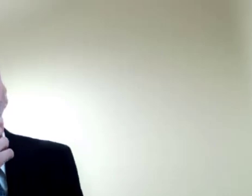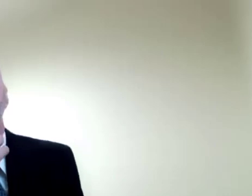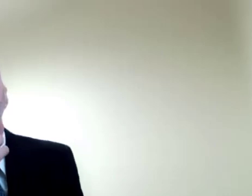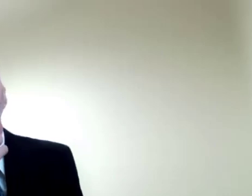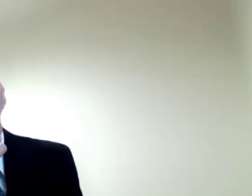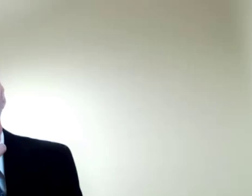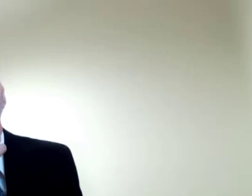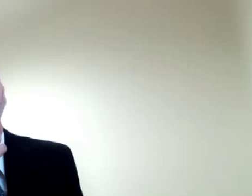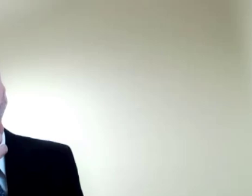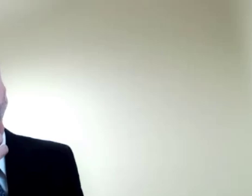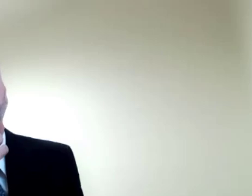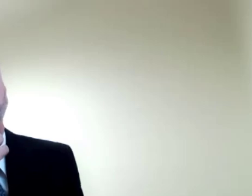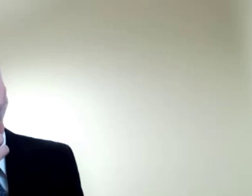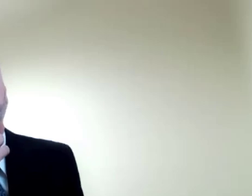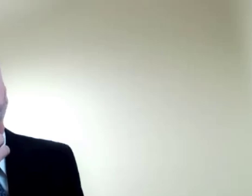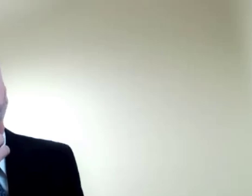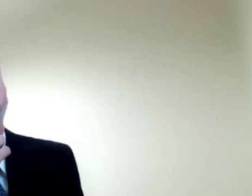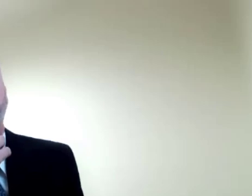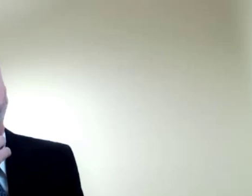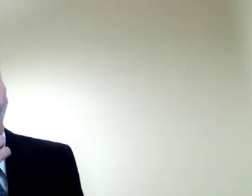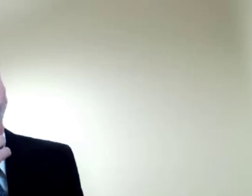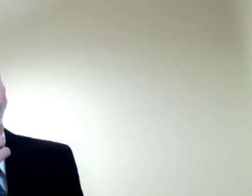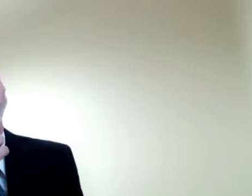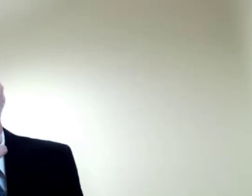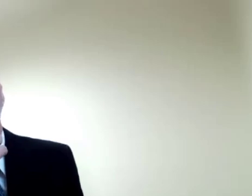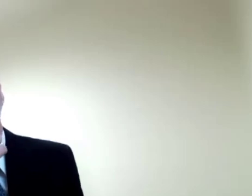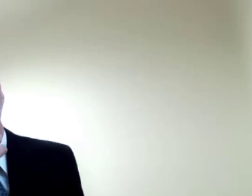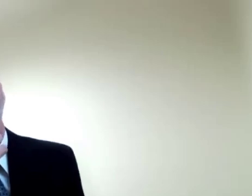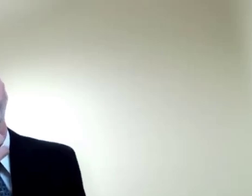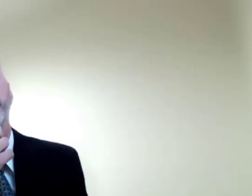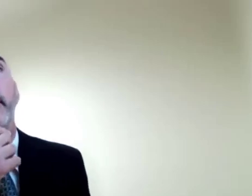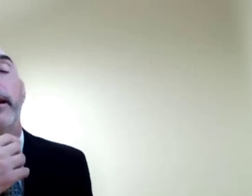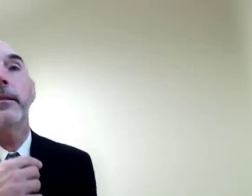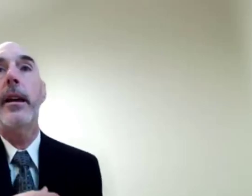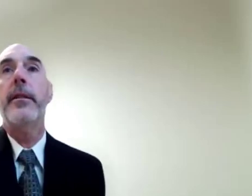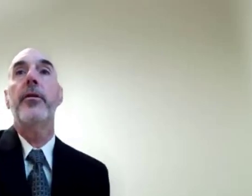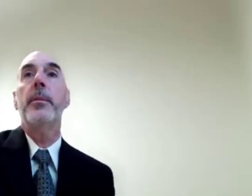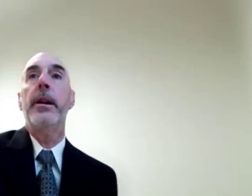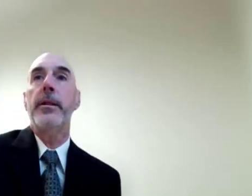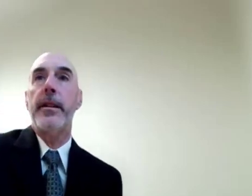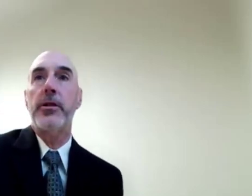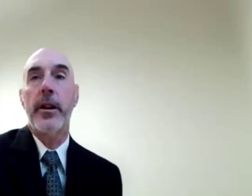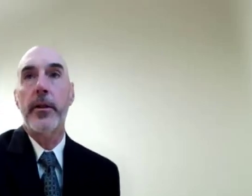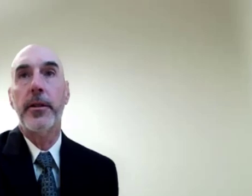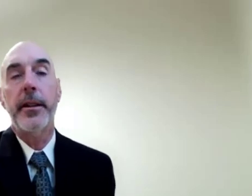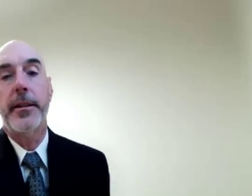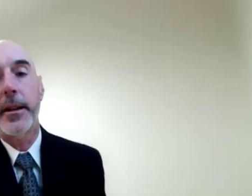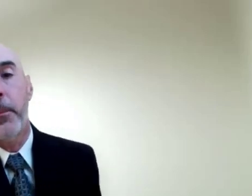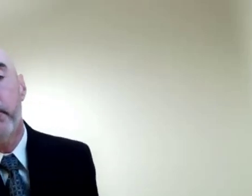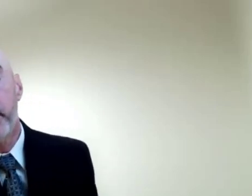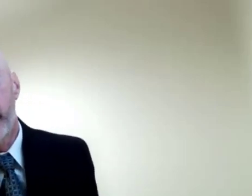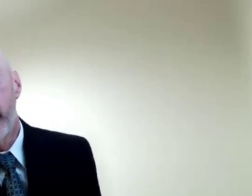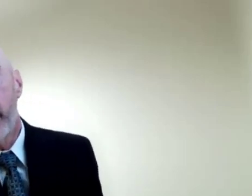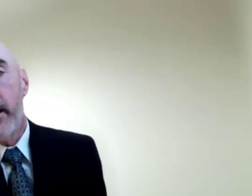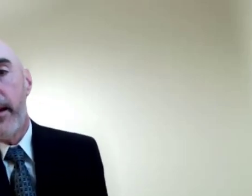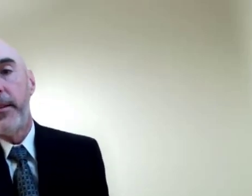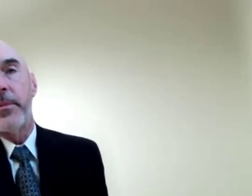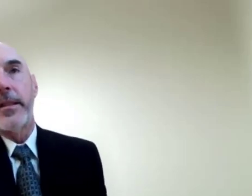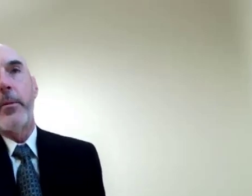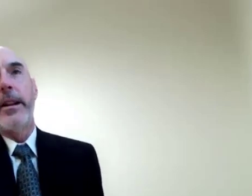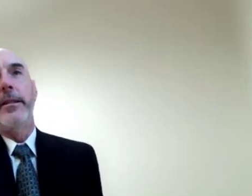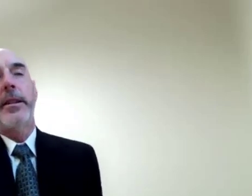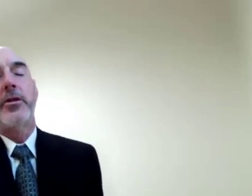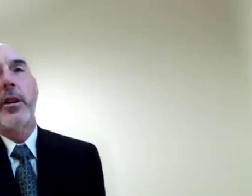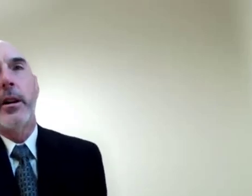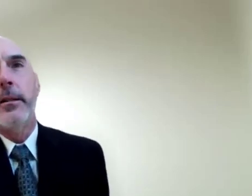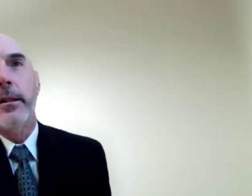beyond a request for reasonable accommodation. Yeah, I agree with that. And for me, what that triggers is something